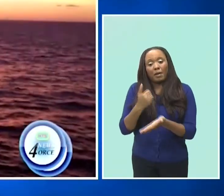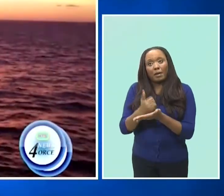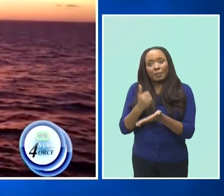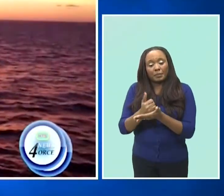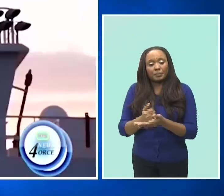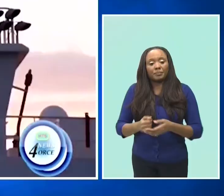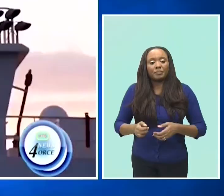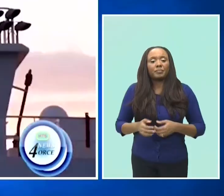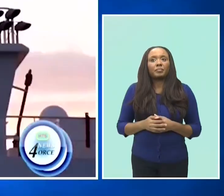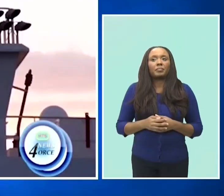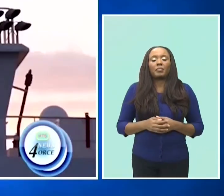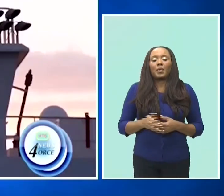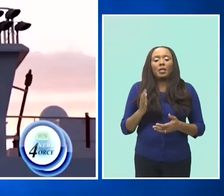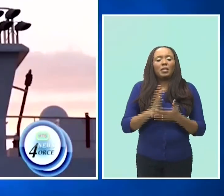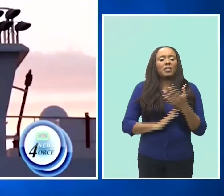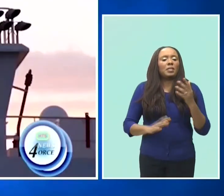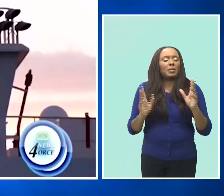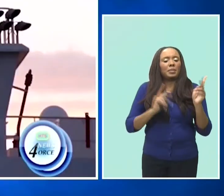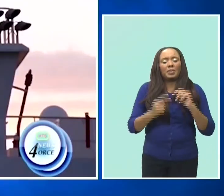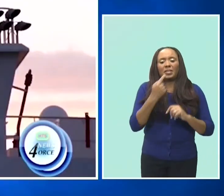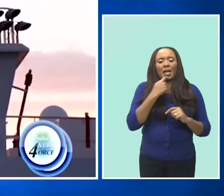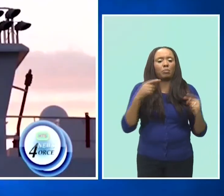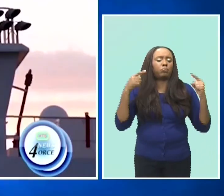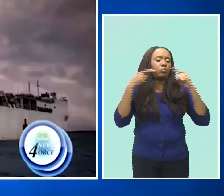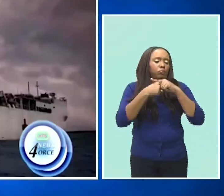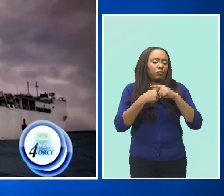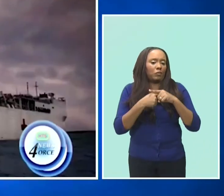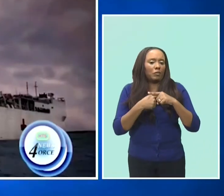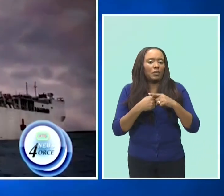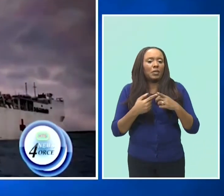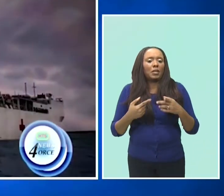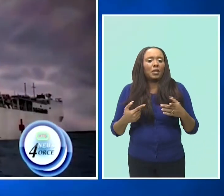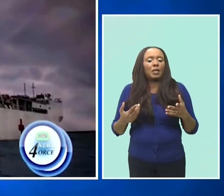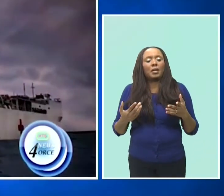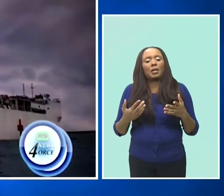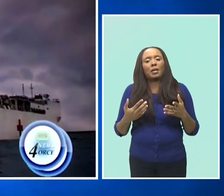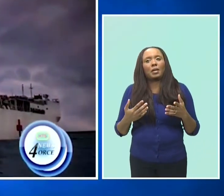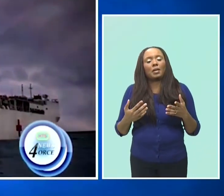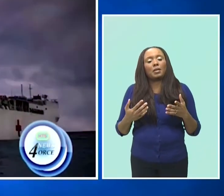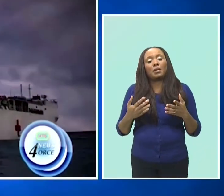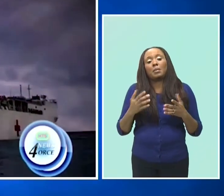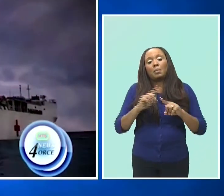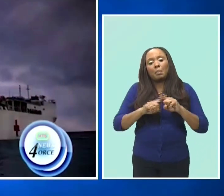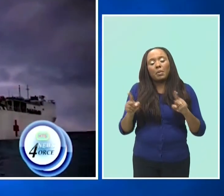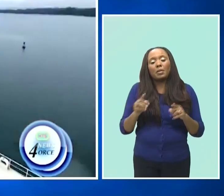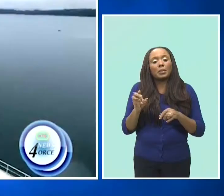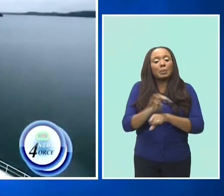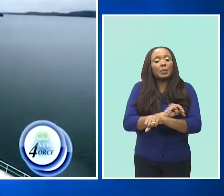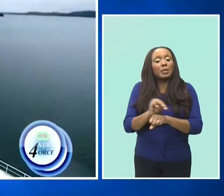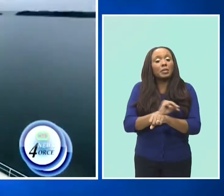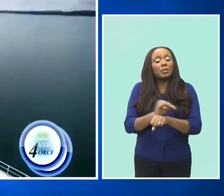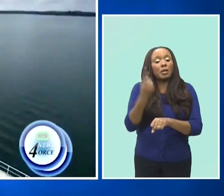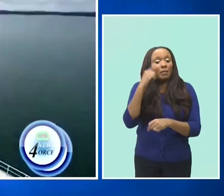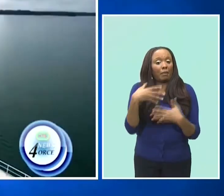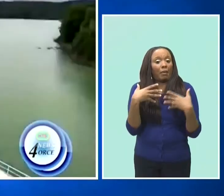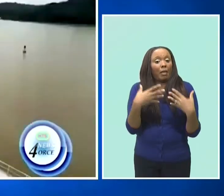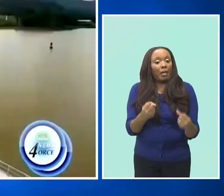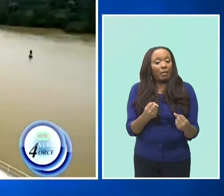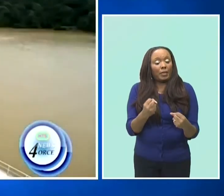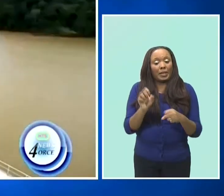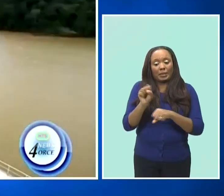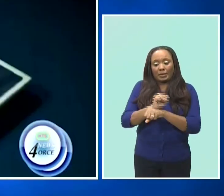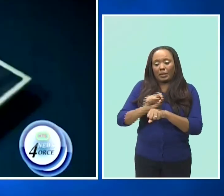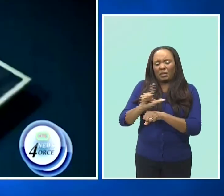the controversial USNS Comfort's hospital ship arrival have yet to simmer down, the Ministry of Health and Wellness